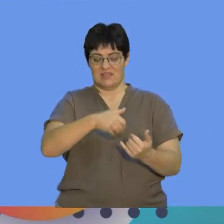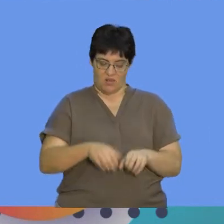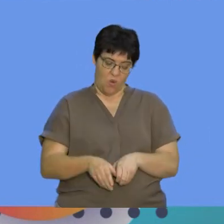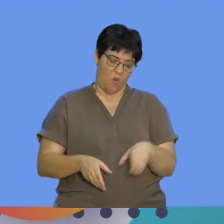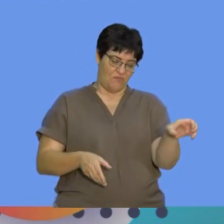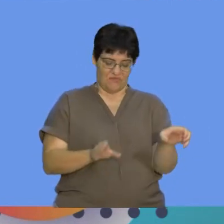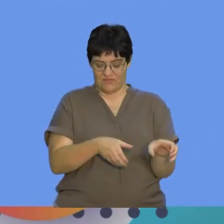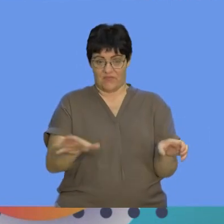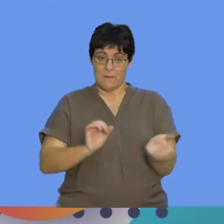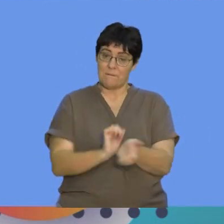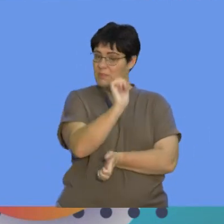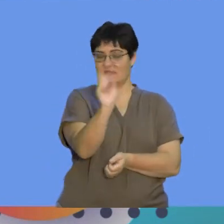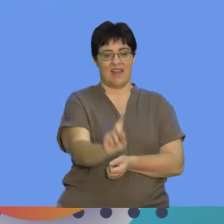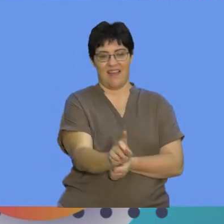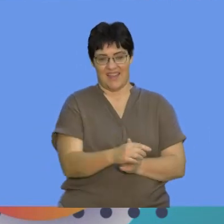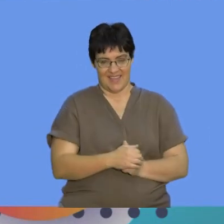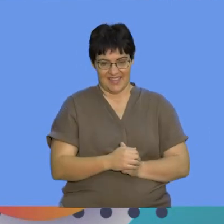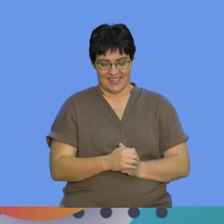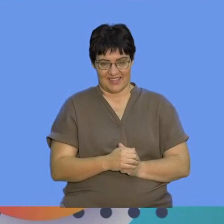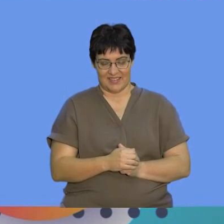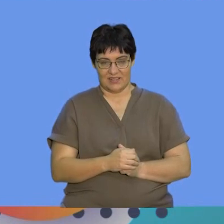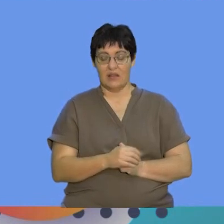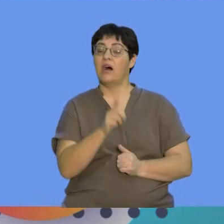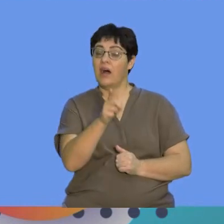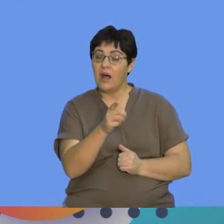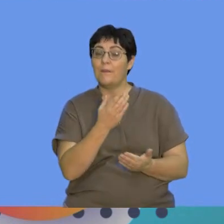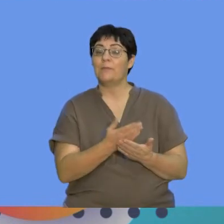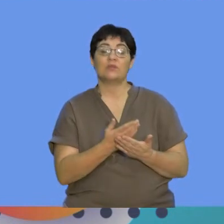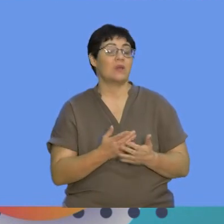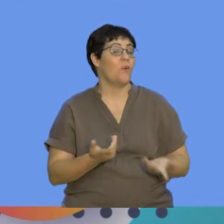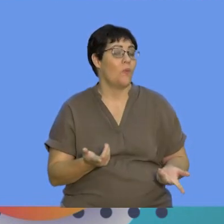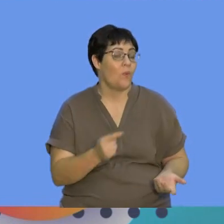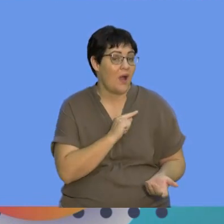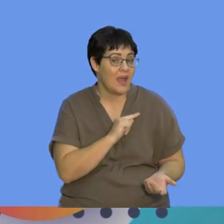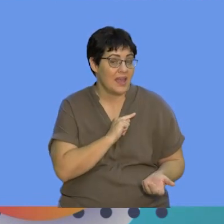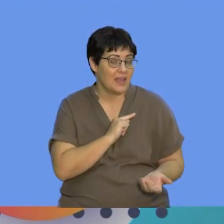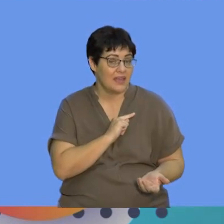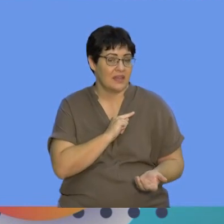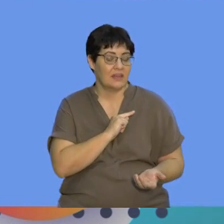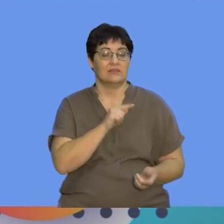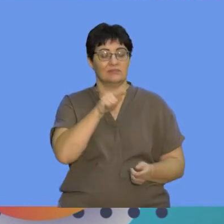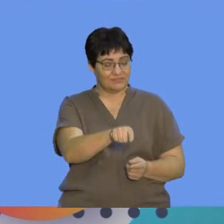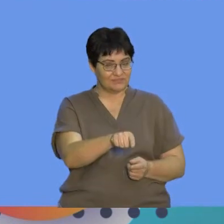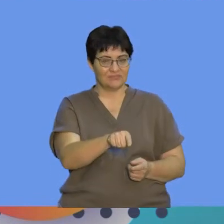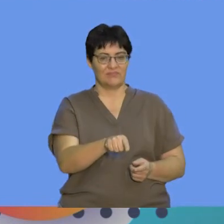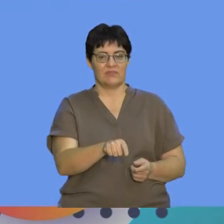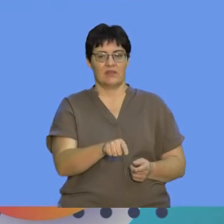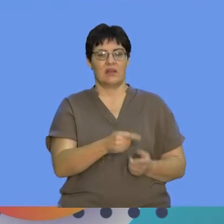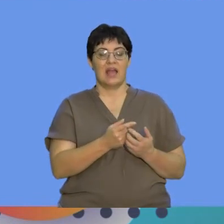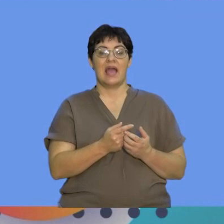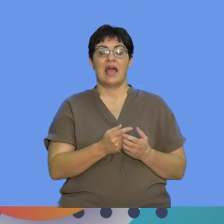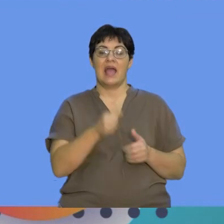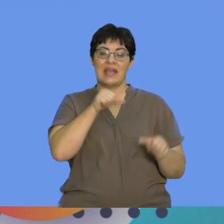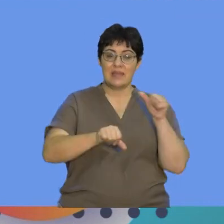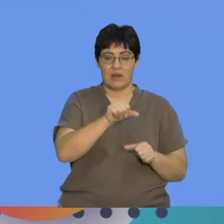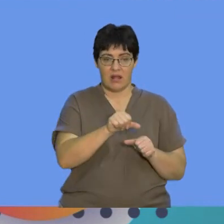permanent. But also bear in mind, that is only possible because of the fact that these substances did not chemically bond with